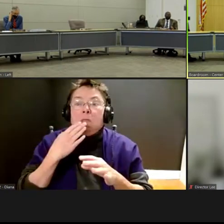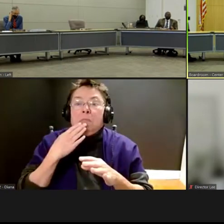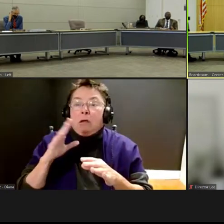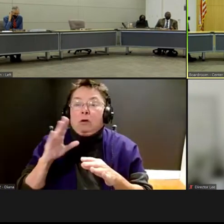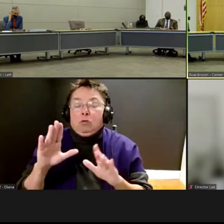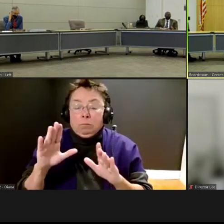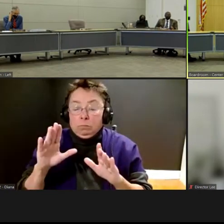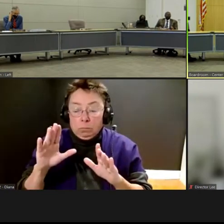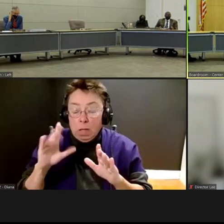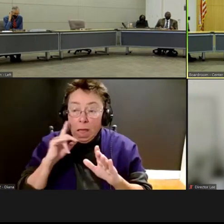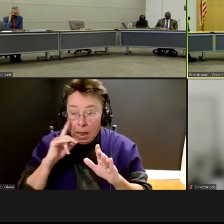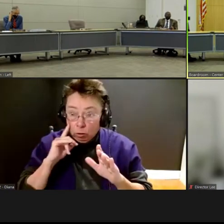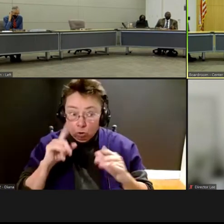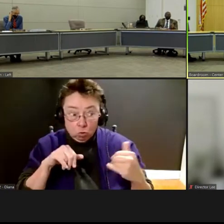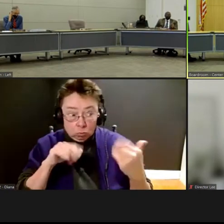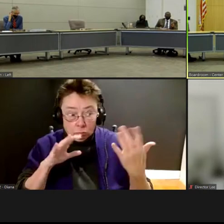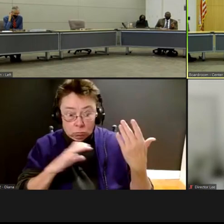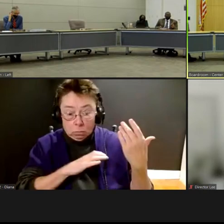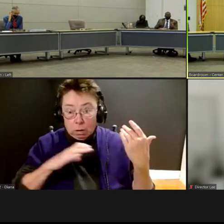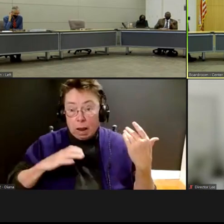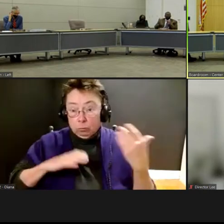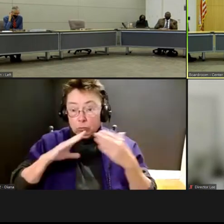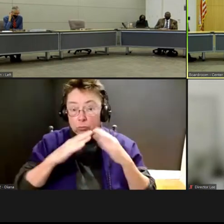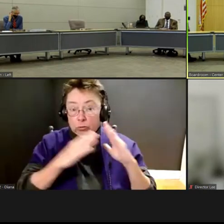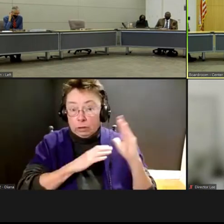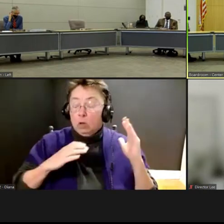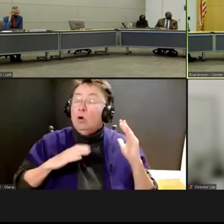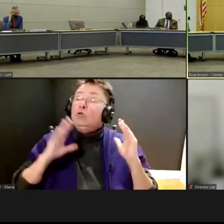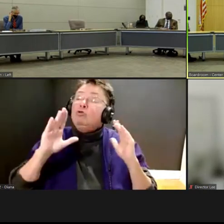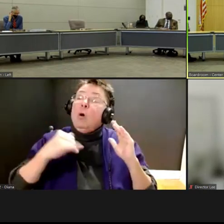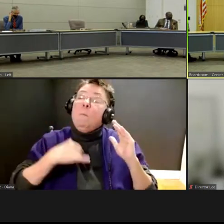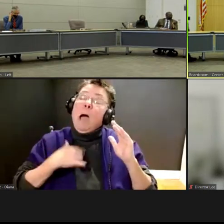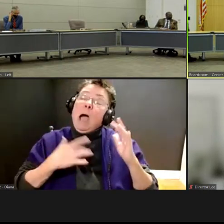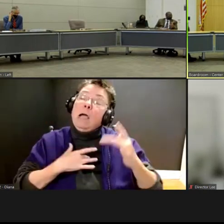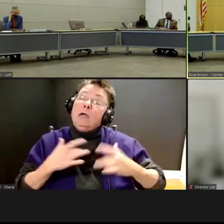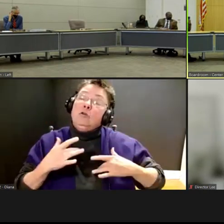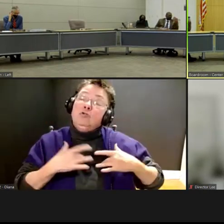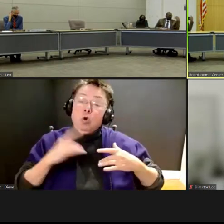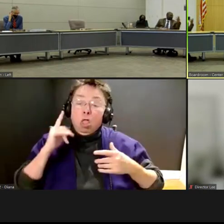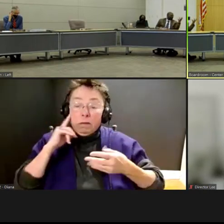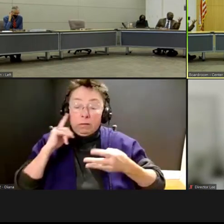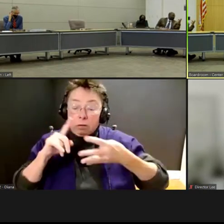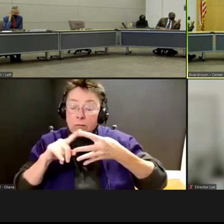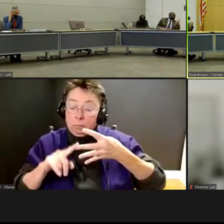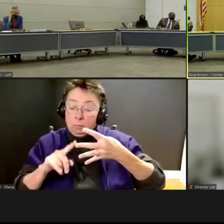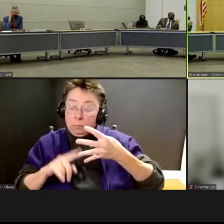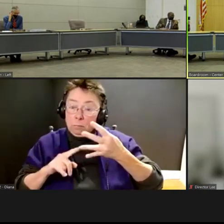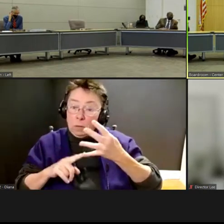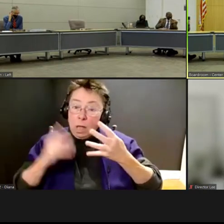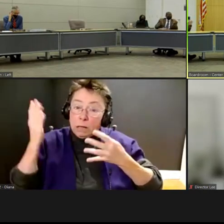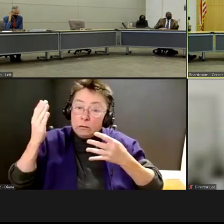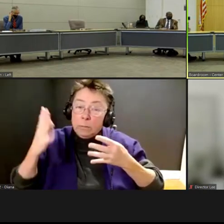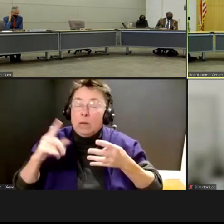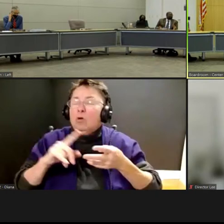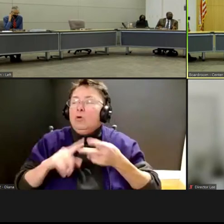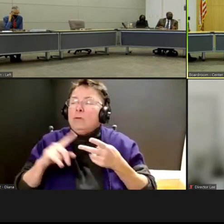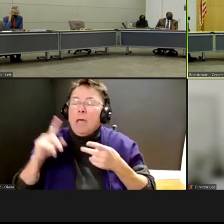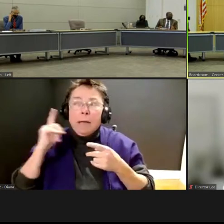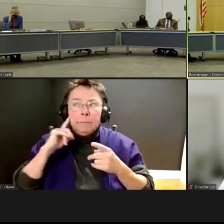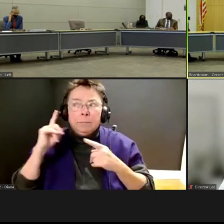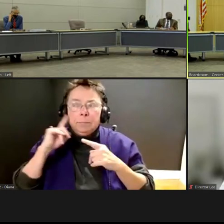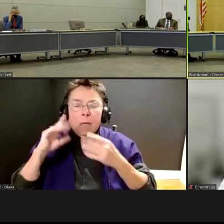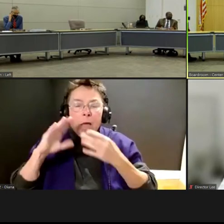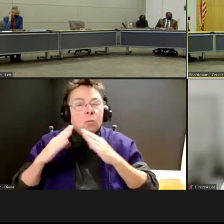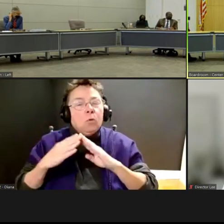the council. I guess my concern, hearing the speakers and also hearing in the community, the plan